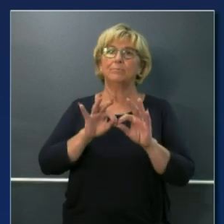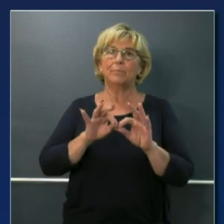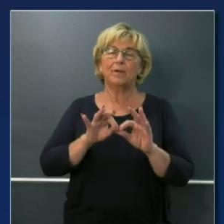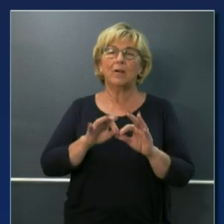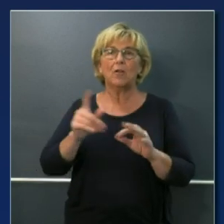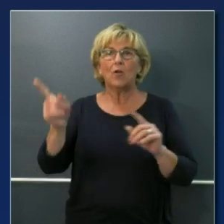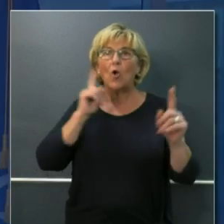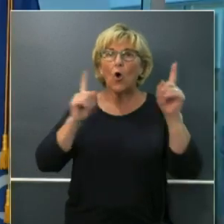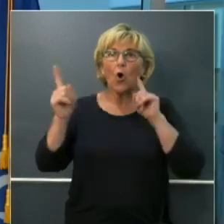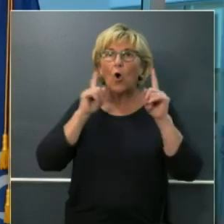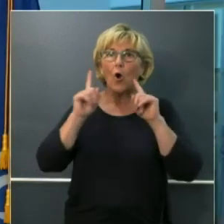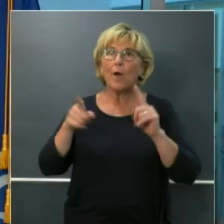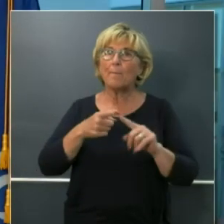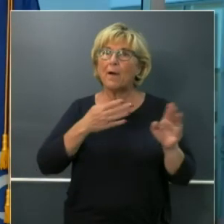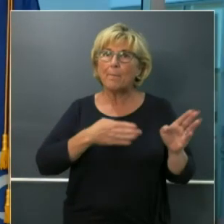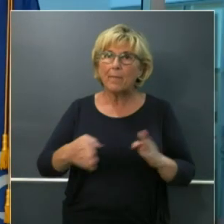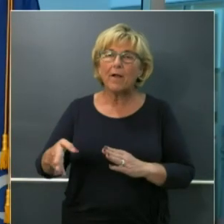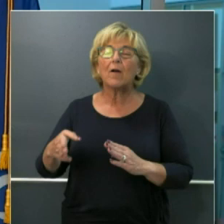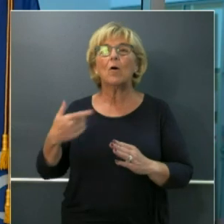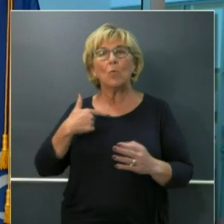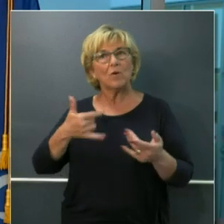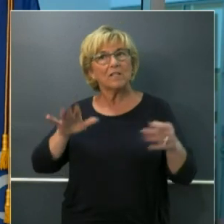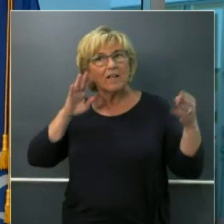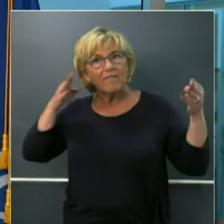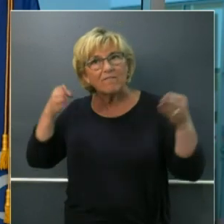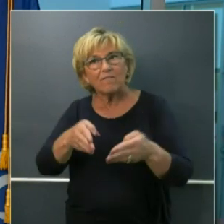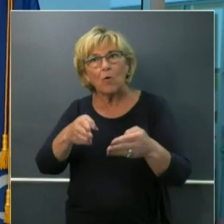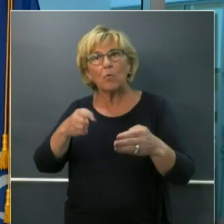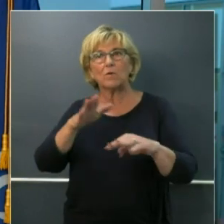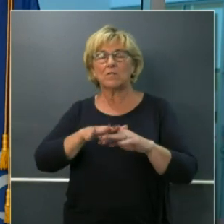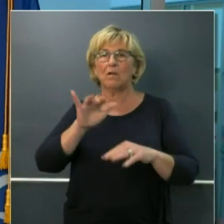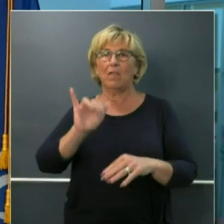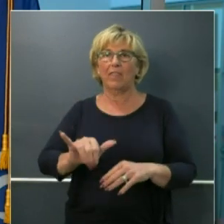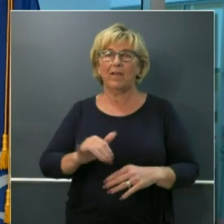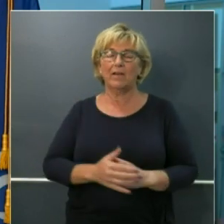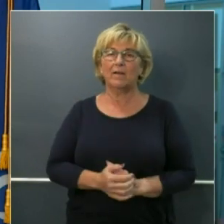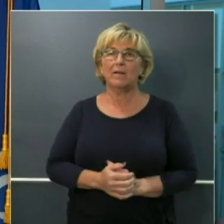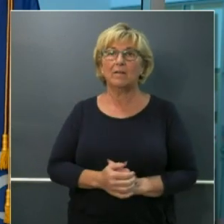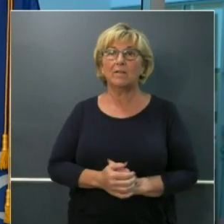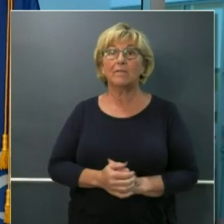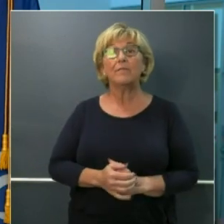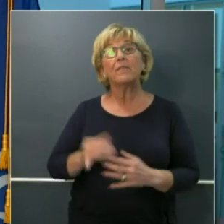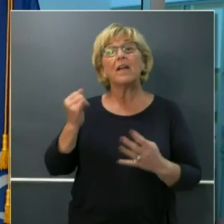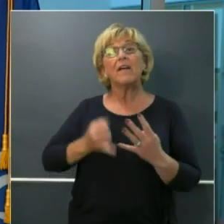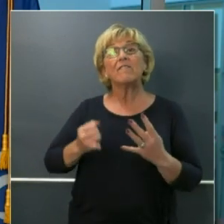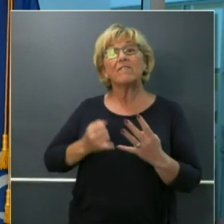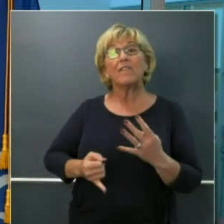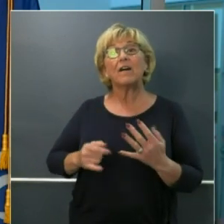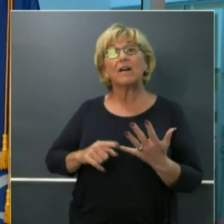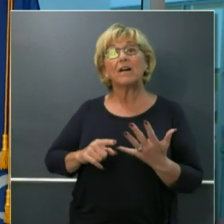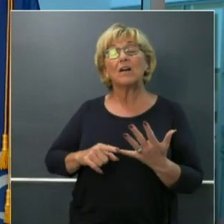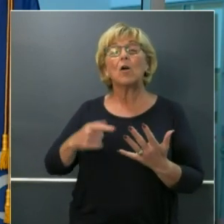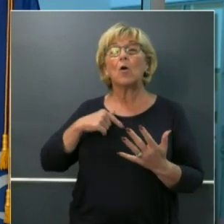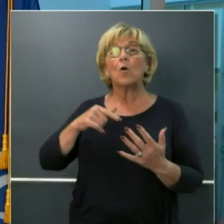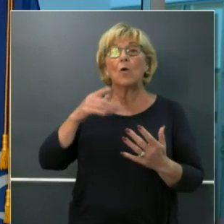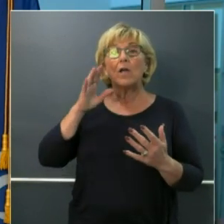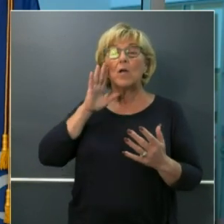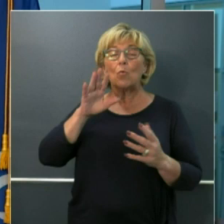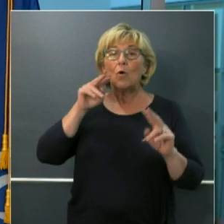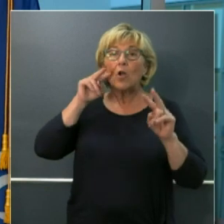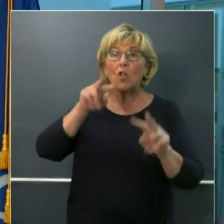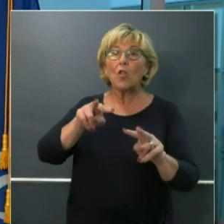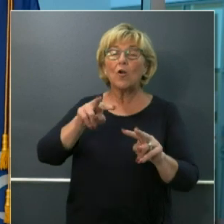and you've heard a lot about our plans. We'll continue to work diligently on that. And finally, we'll be looking at contact tracing